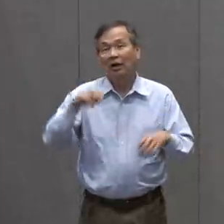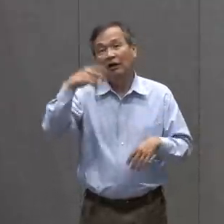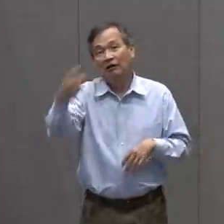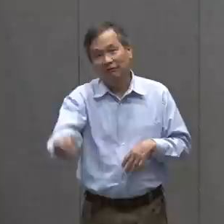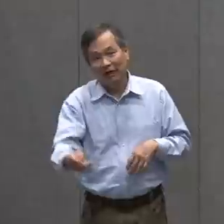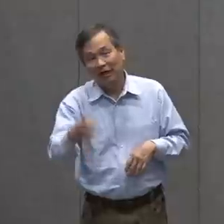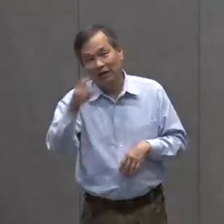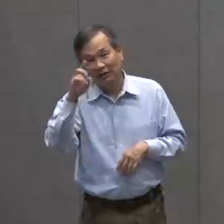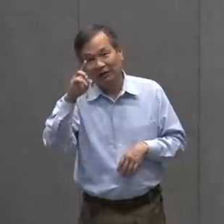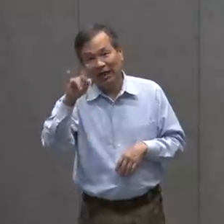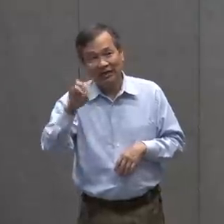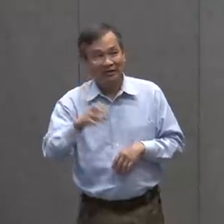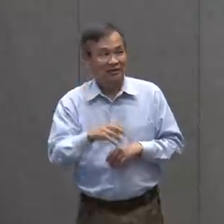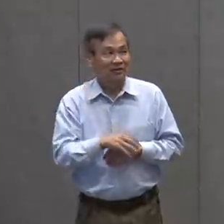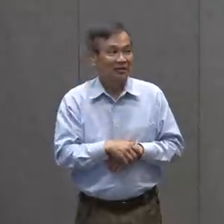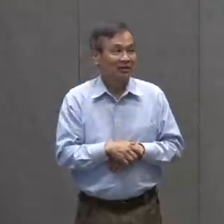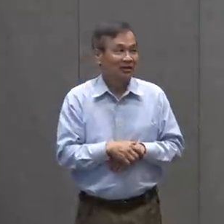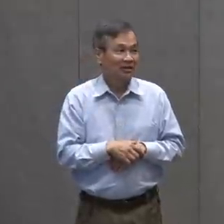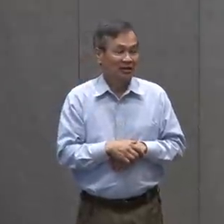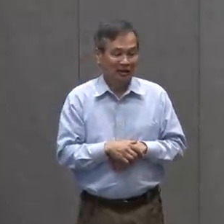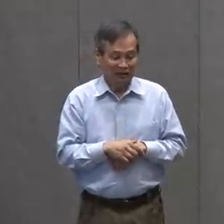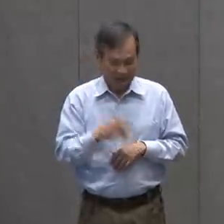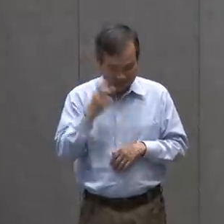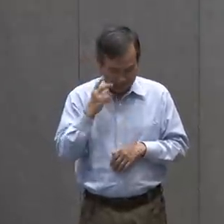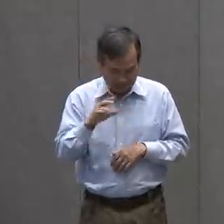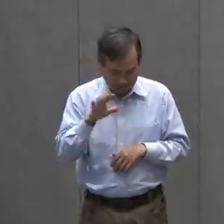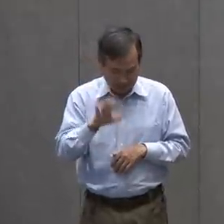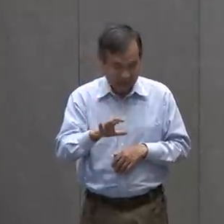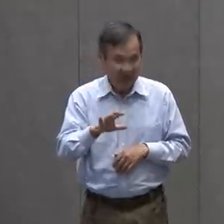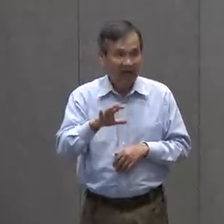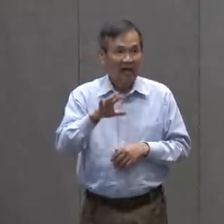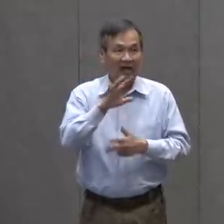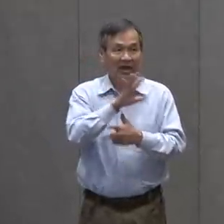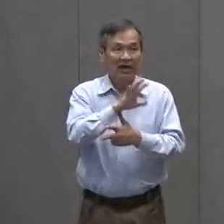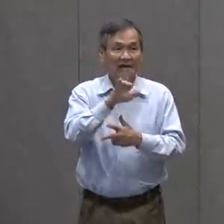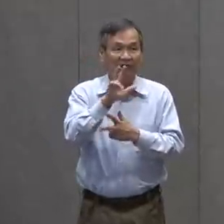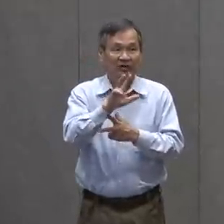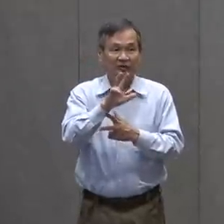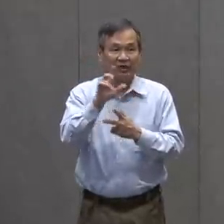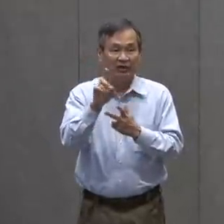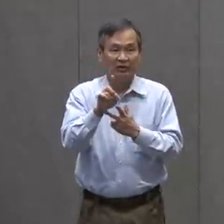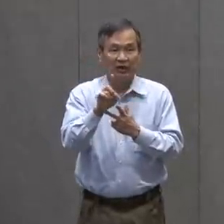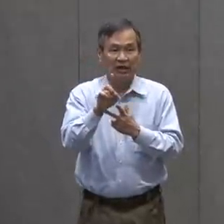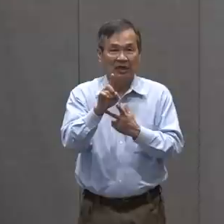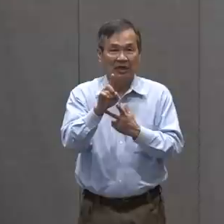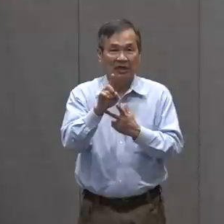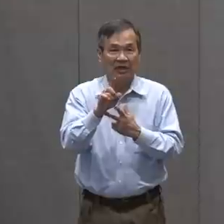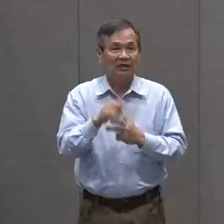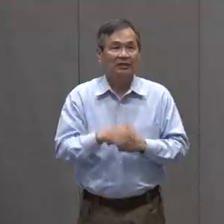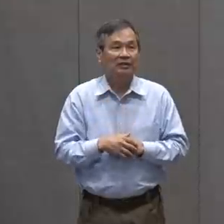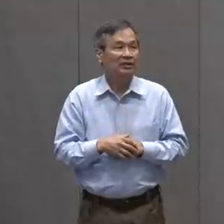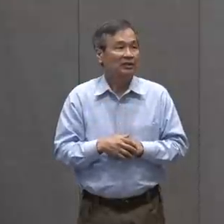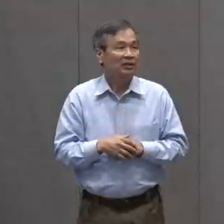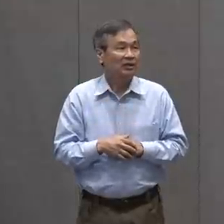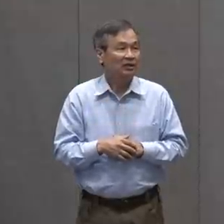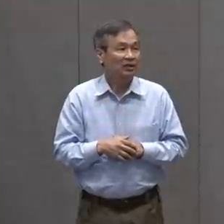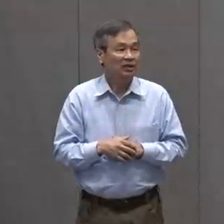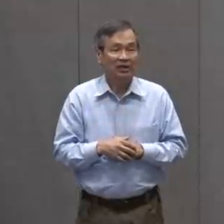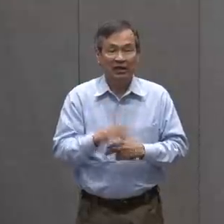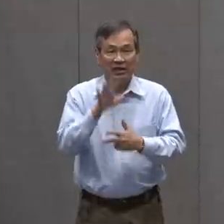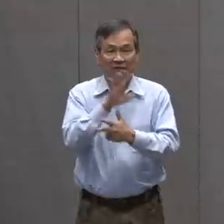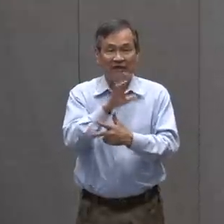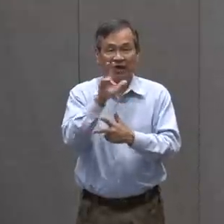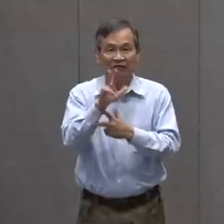on the ground. So we have a 5, a 3, and a 1. We could use this one if we need to. We have a 5, a 3, and a 1. Oh, well, those were all